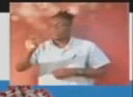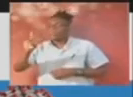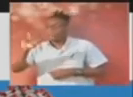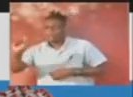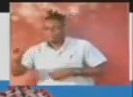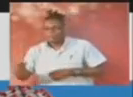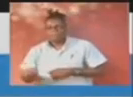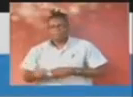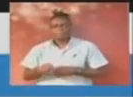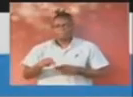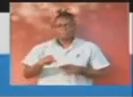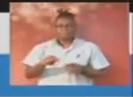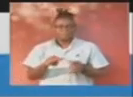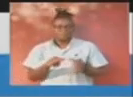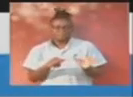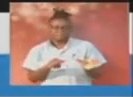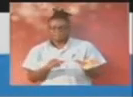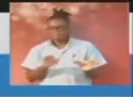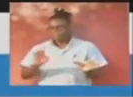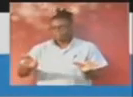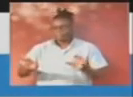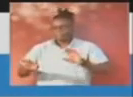weeks. Next slide.